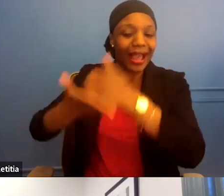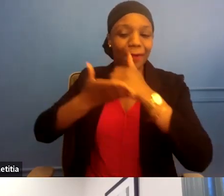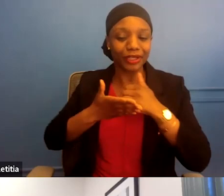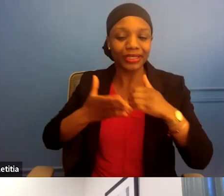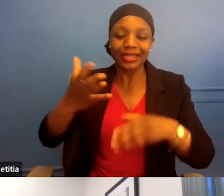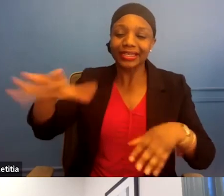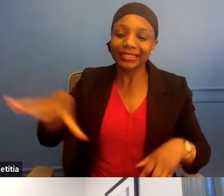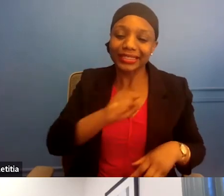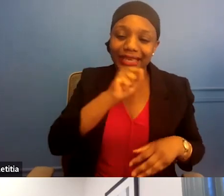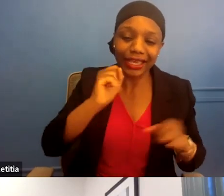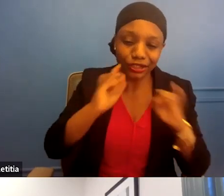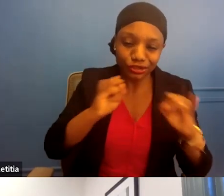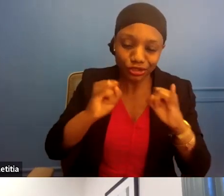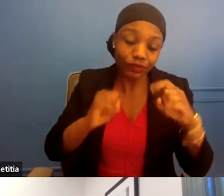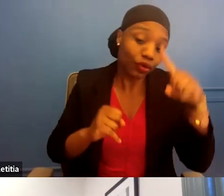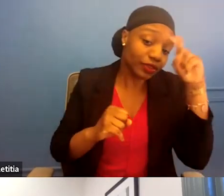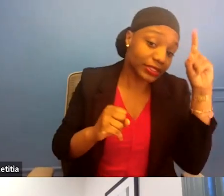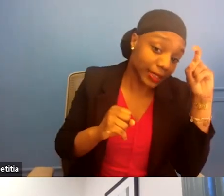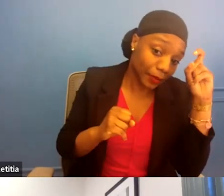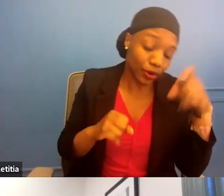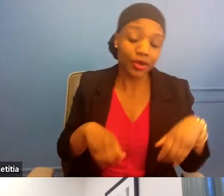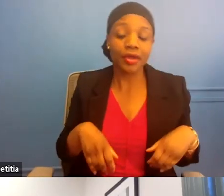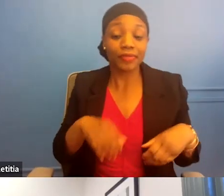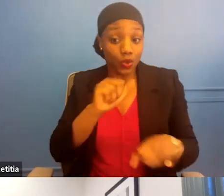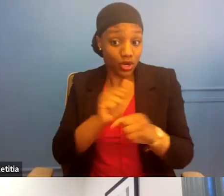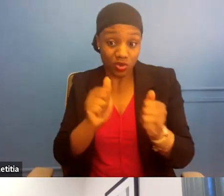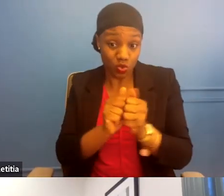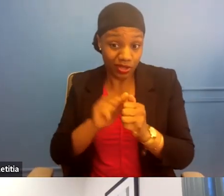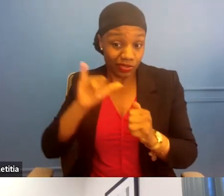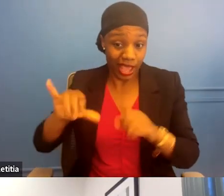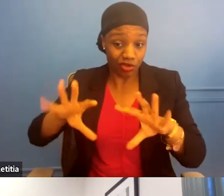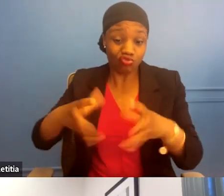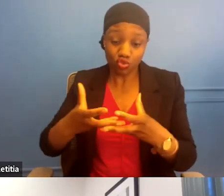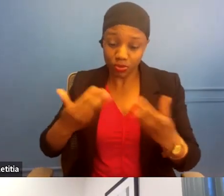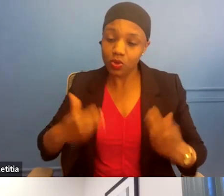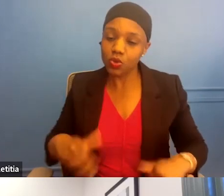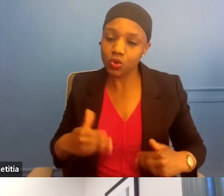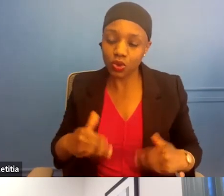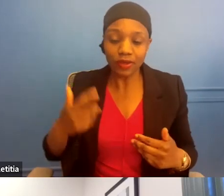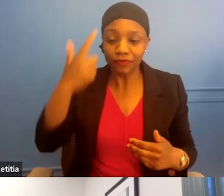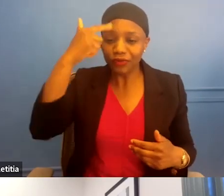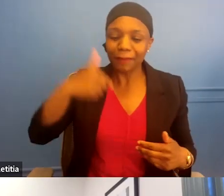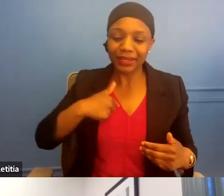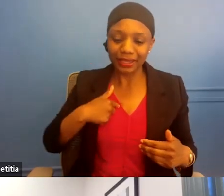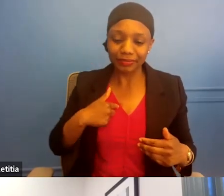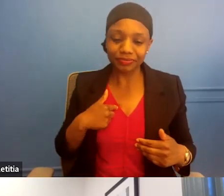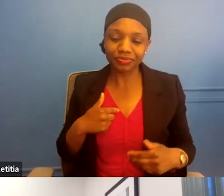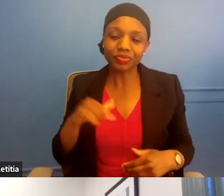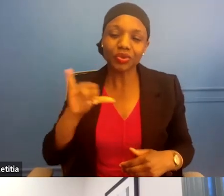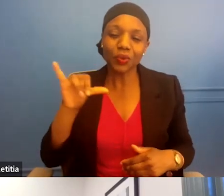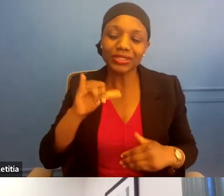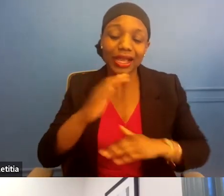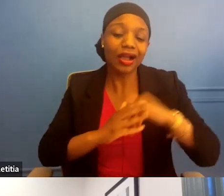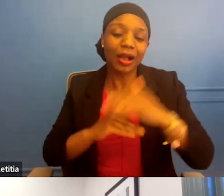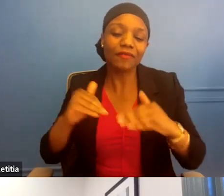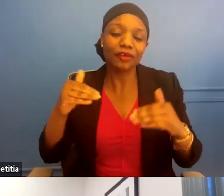during Jan term or in the summer. And working with them was great because there was, for me, there was a comfort level. They had gone through Mount